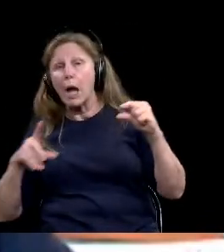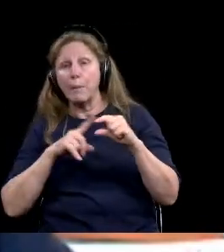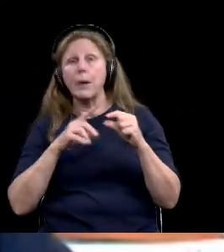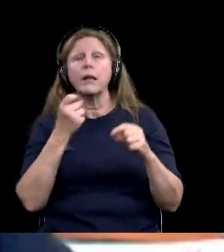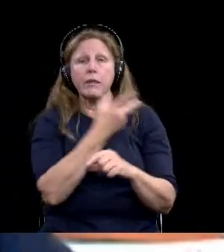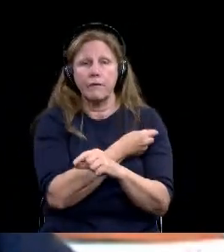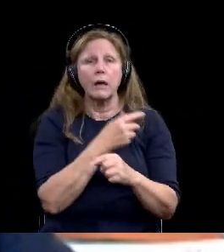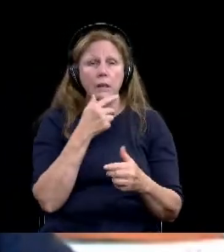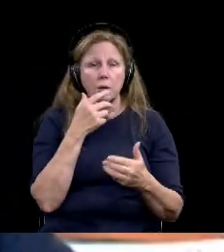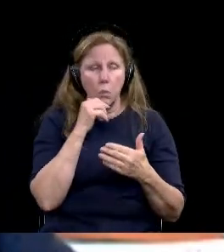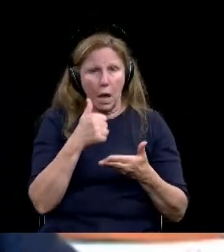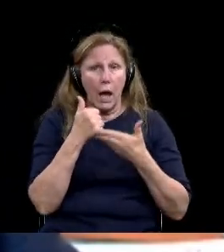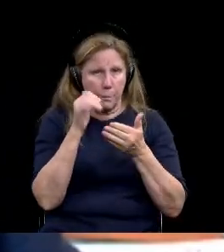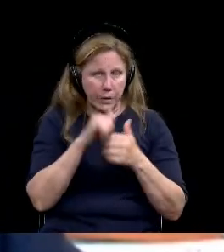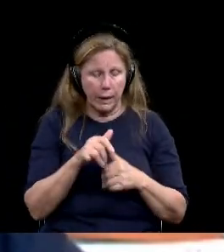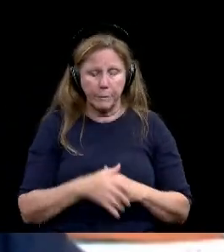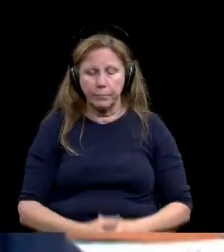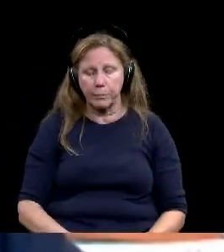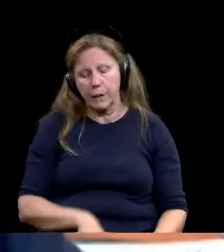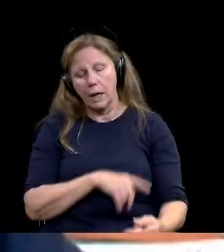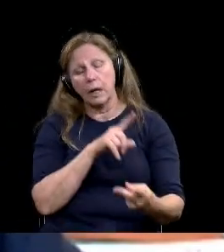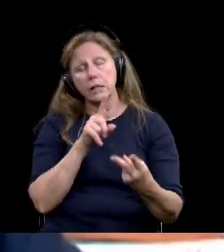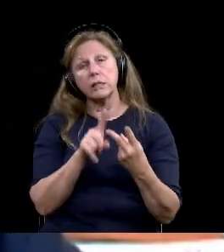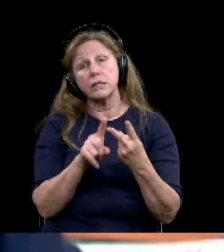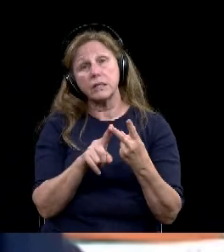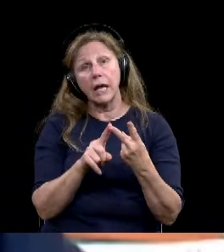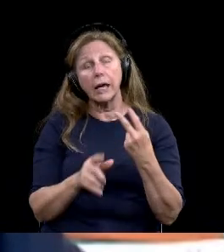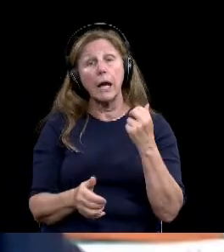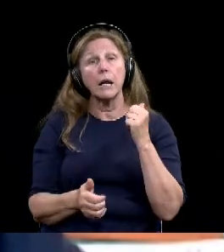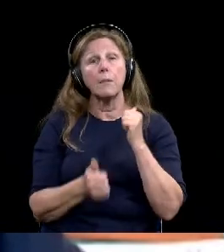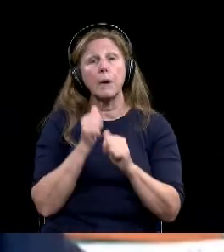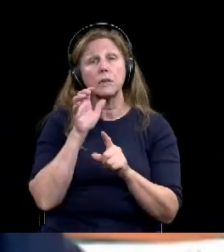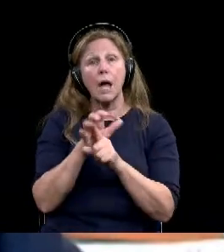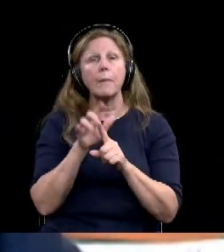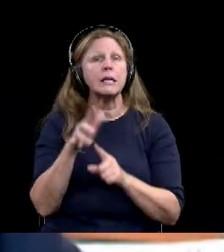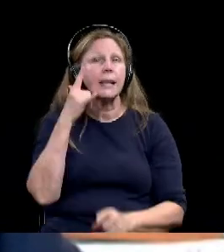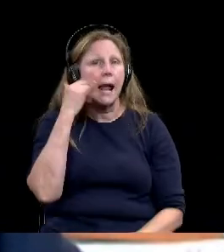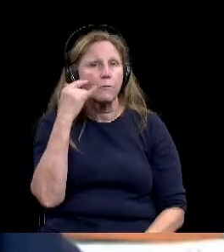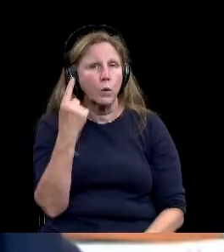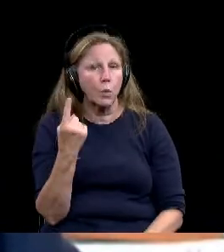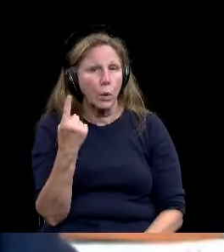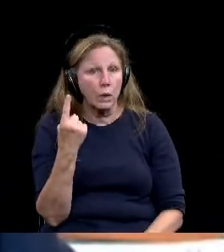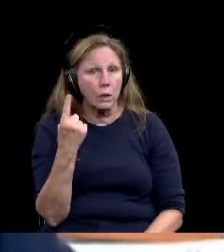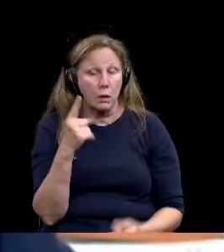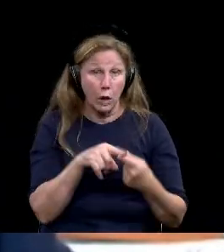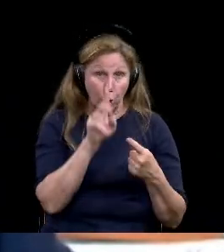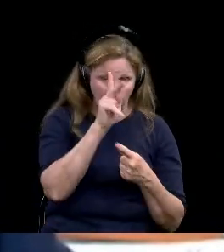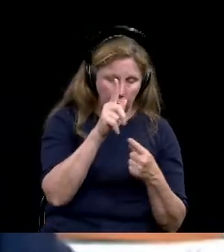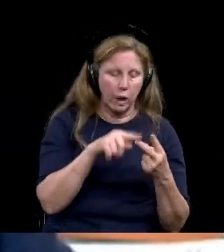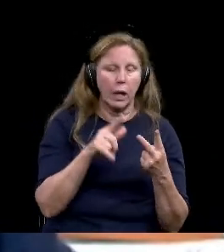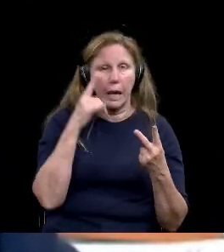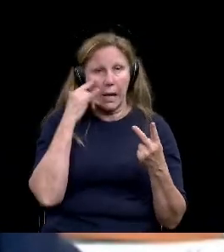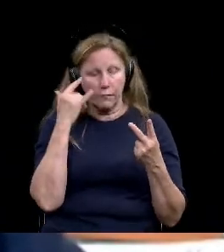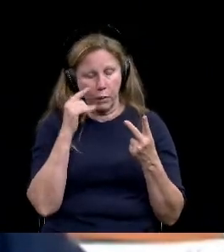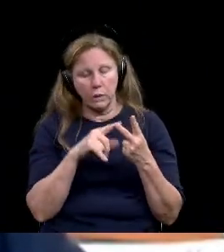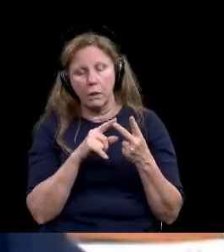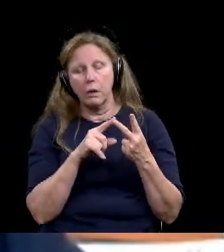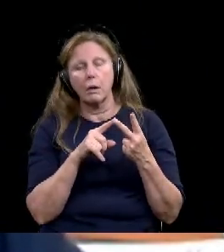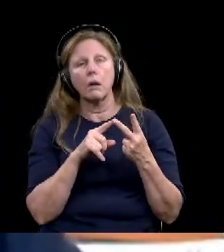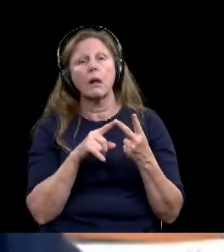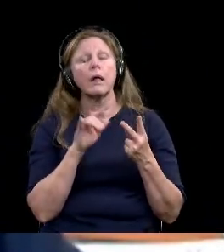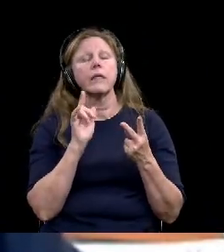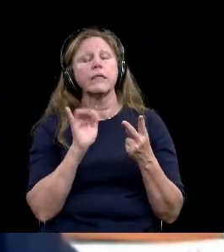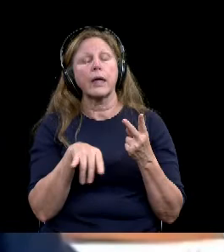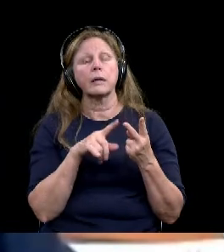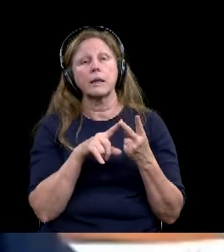which does increase some transmission. That's 6% of the total variant that we are seeing in Texas. And they are